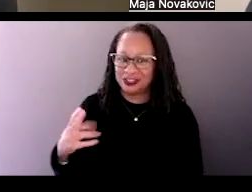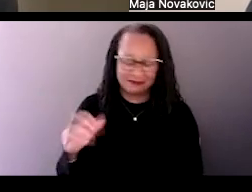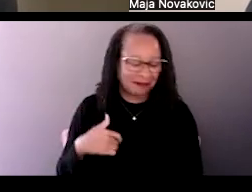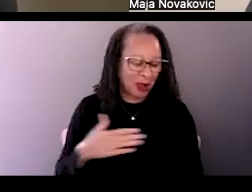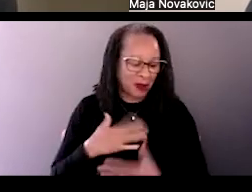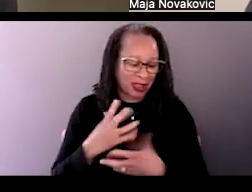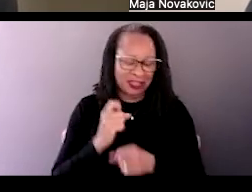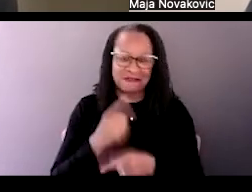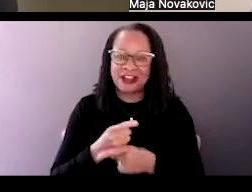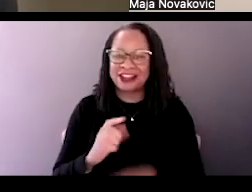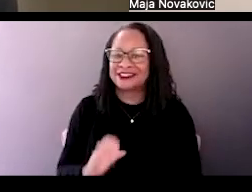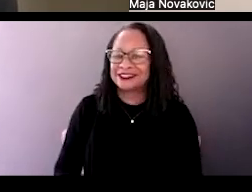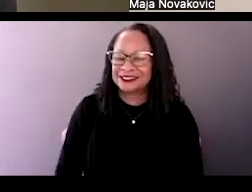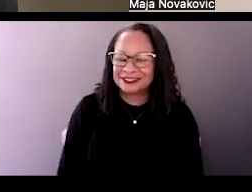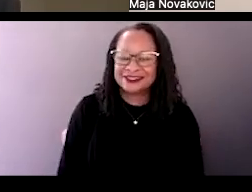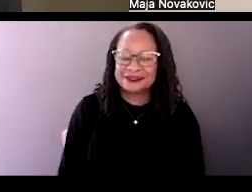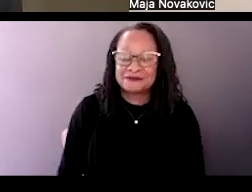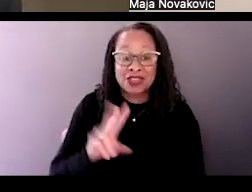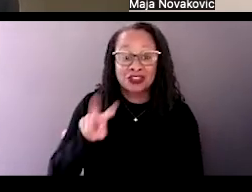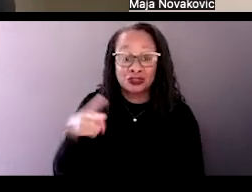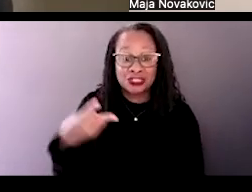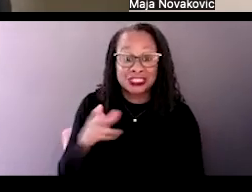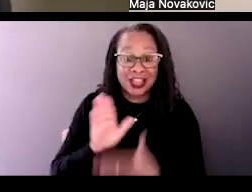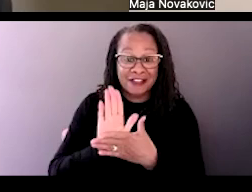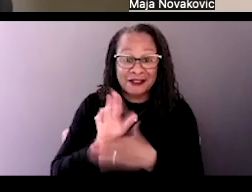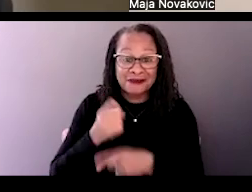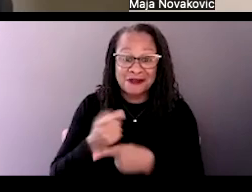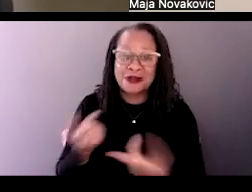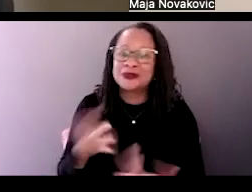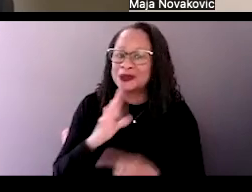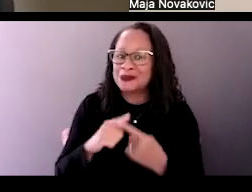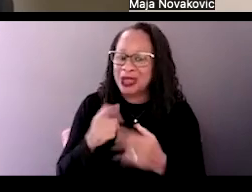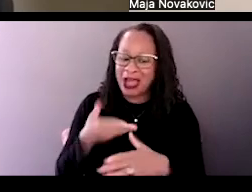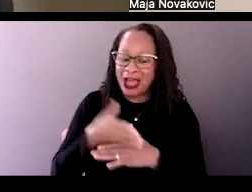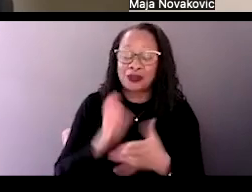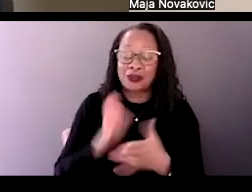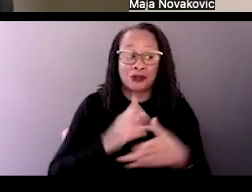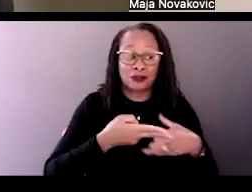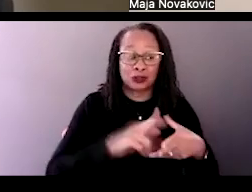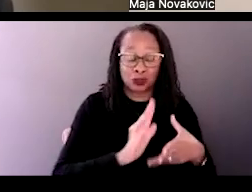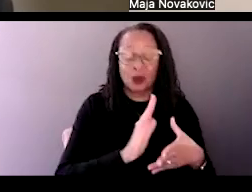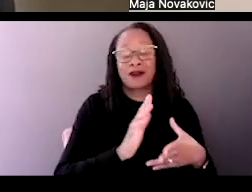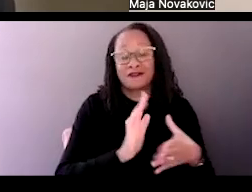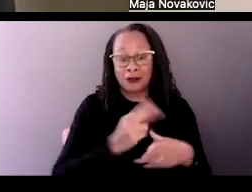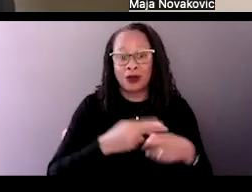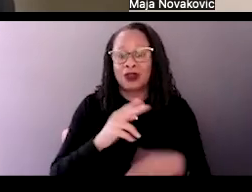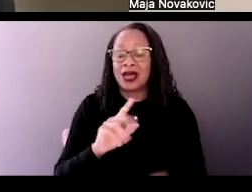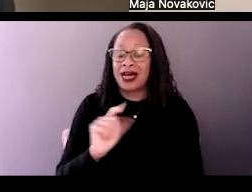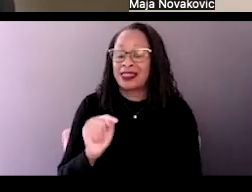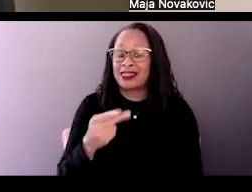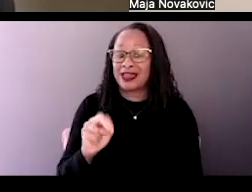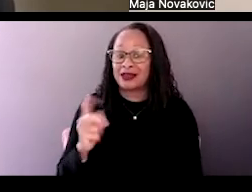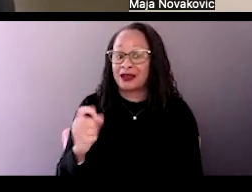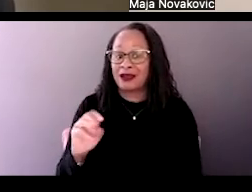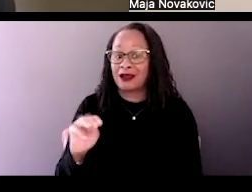Yes. Um, this is your second film, following your beautiful short, Then Comes the Evening, which had